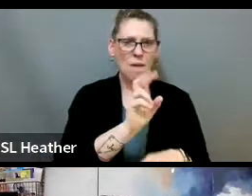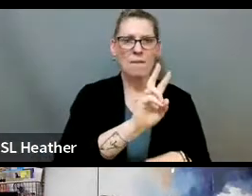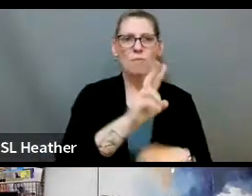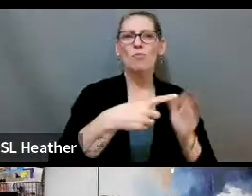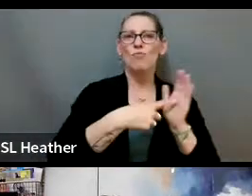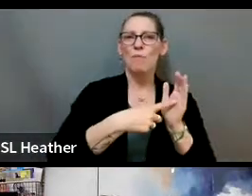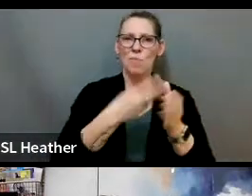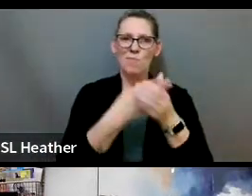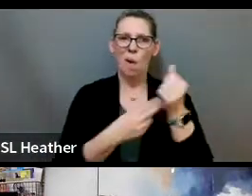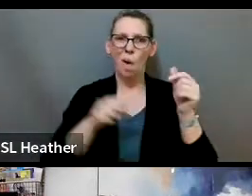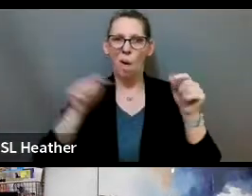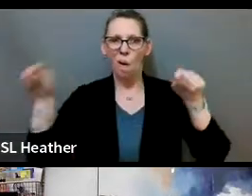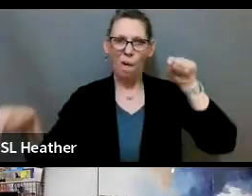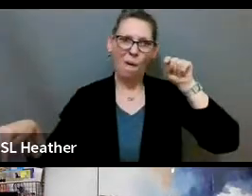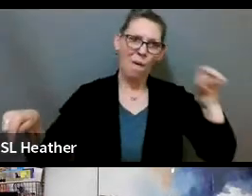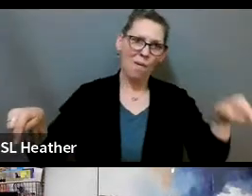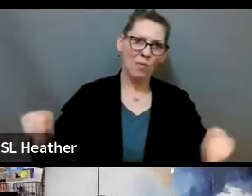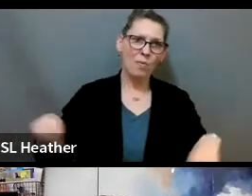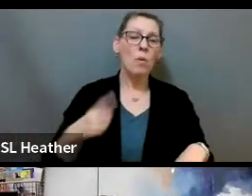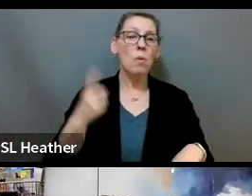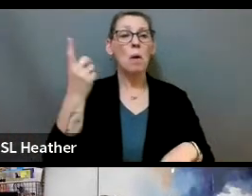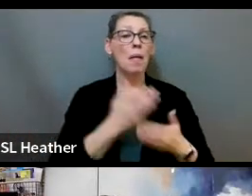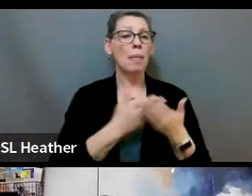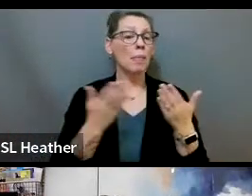both sides. One thing that